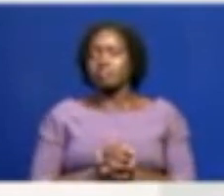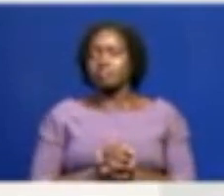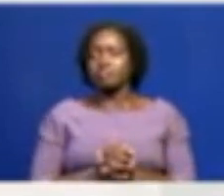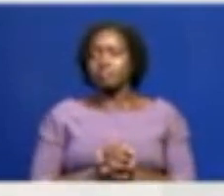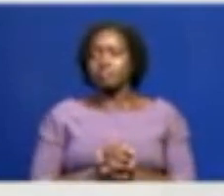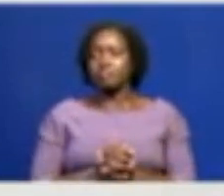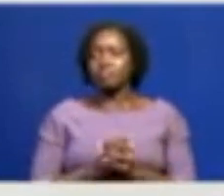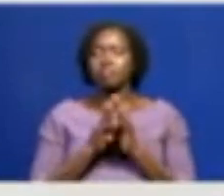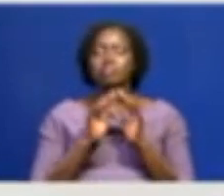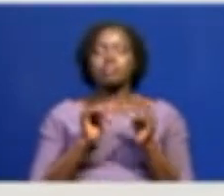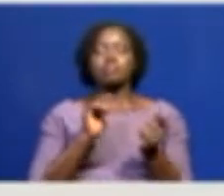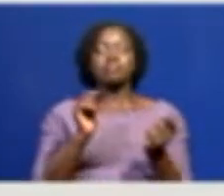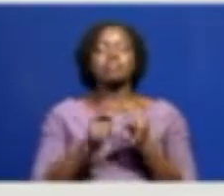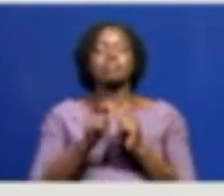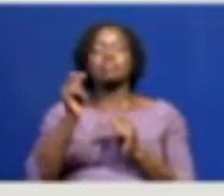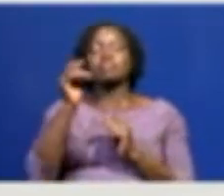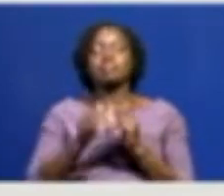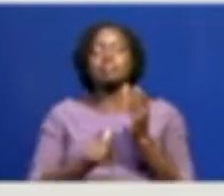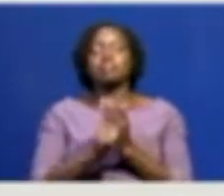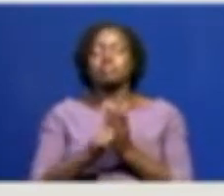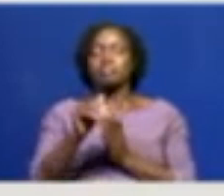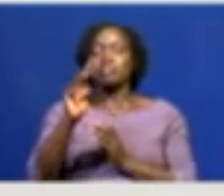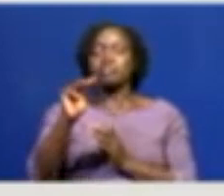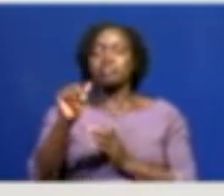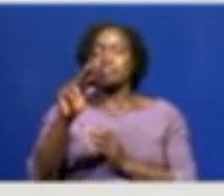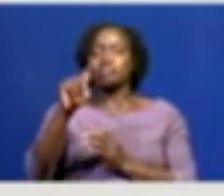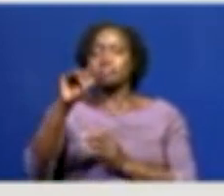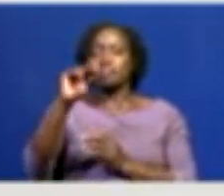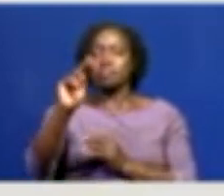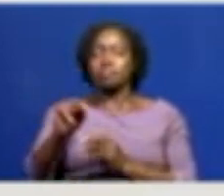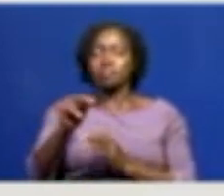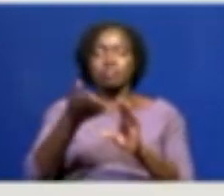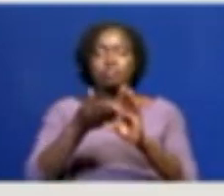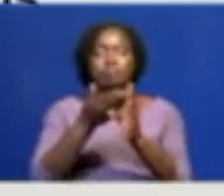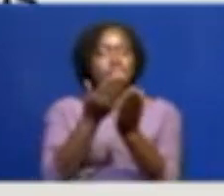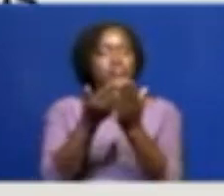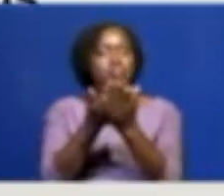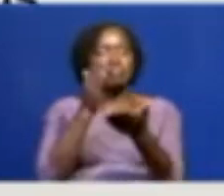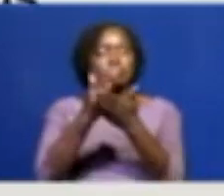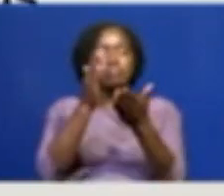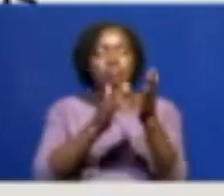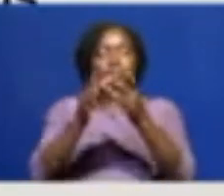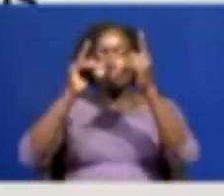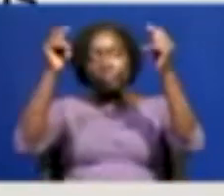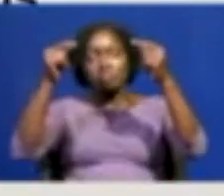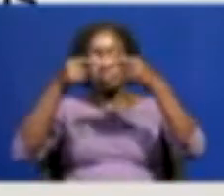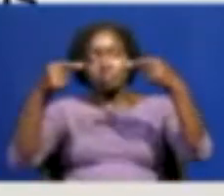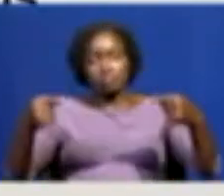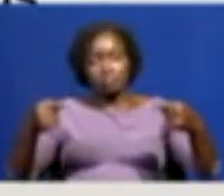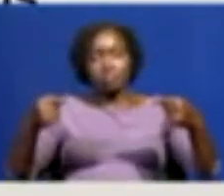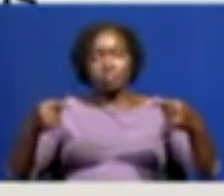In a fresh twist, by a Kenyan by the name Martin Gitau, had filed a petition to stop the planned demonstration by the